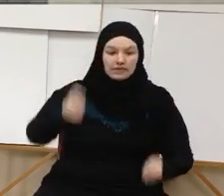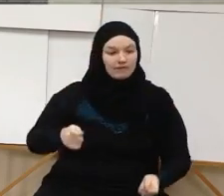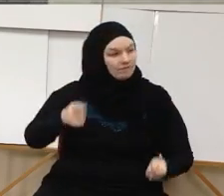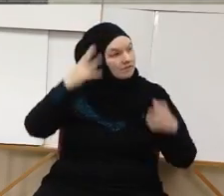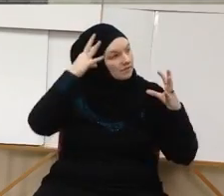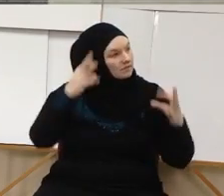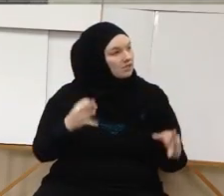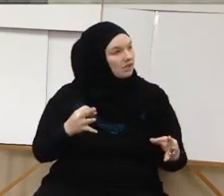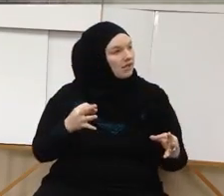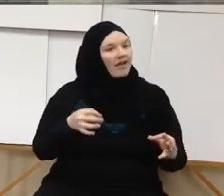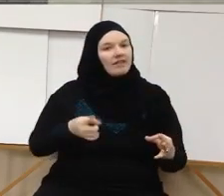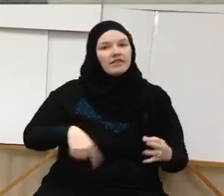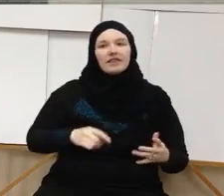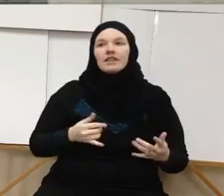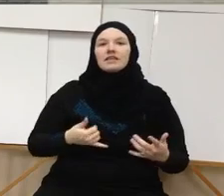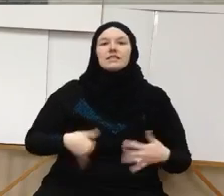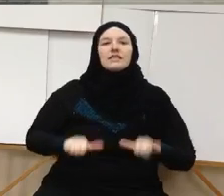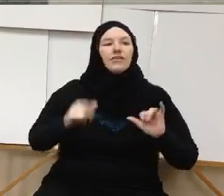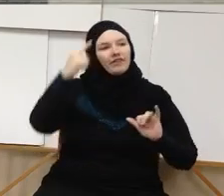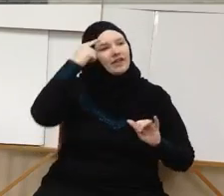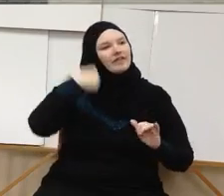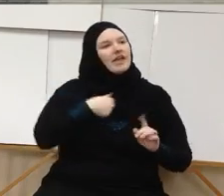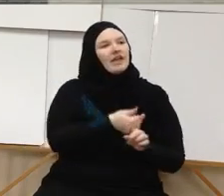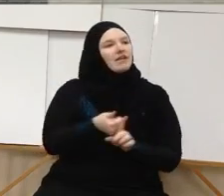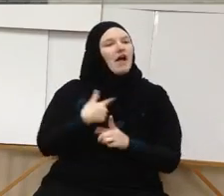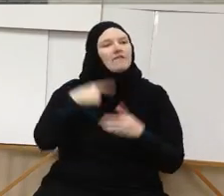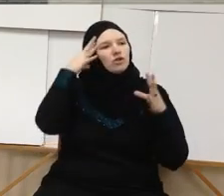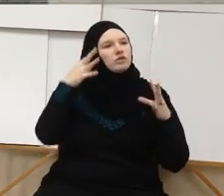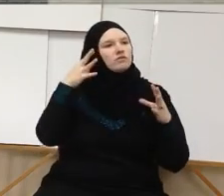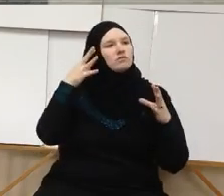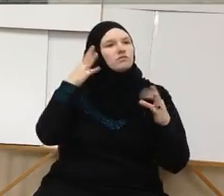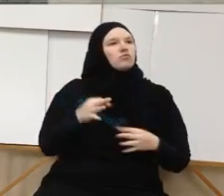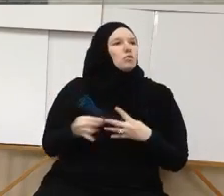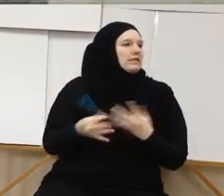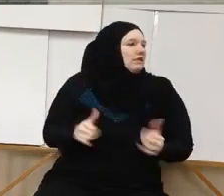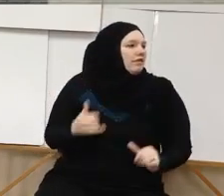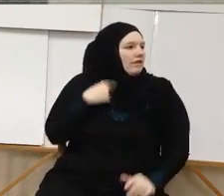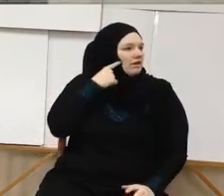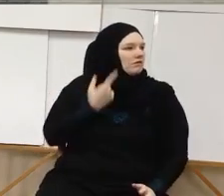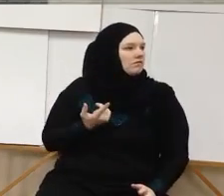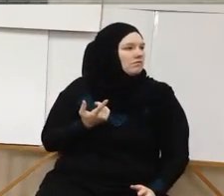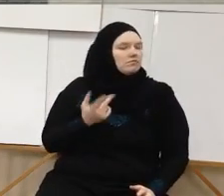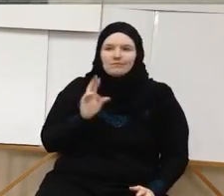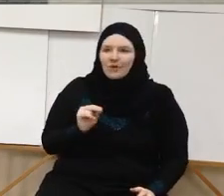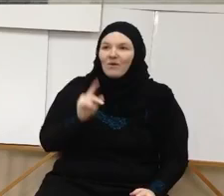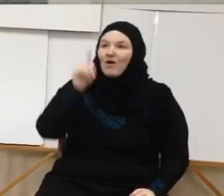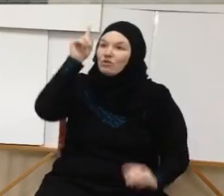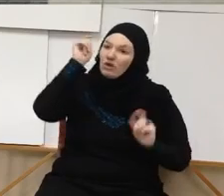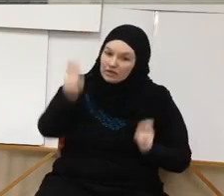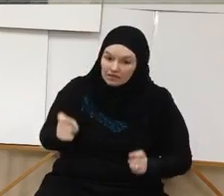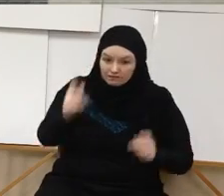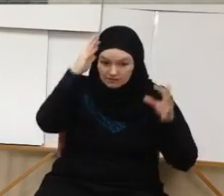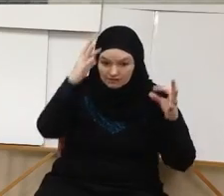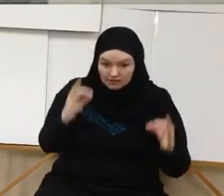they still think they have a choice other than what Allah has given of judgment.